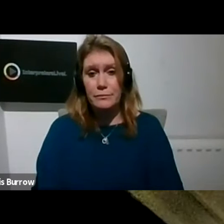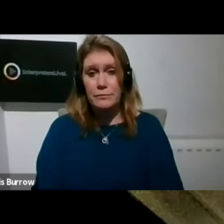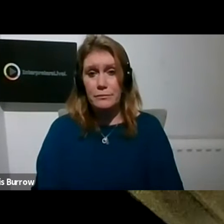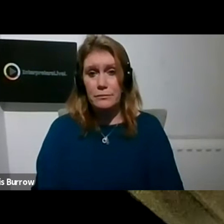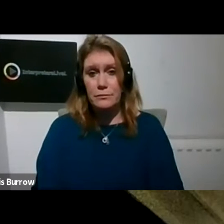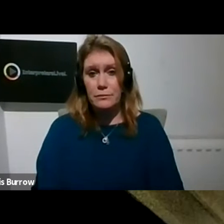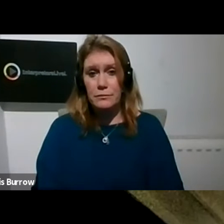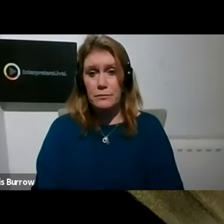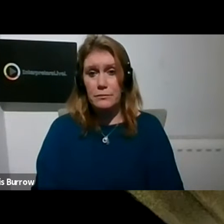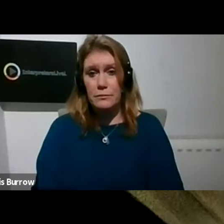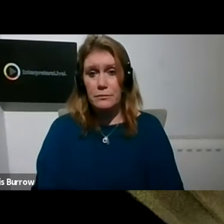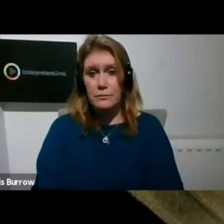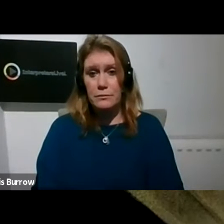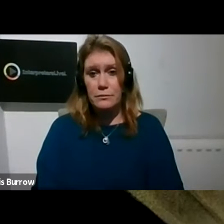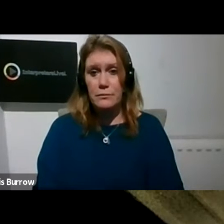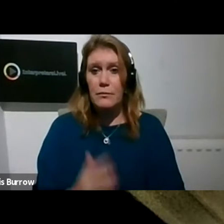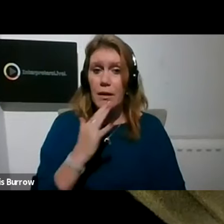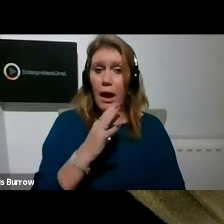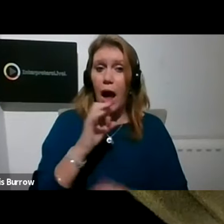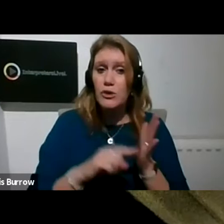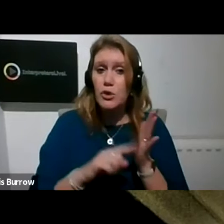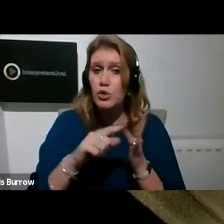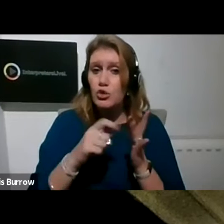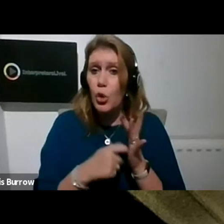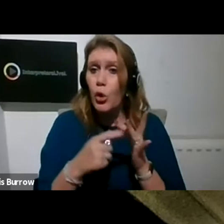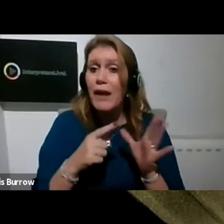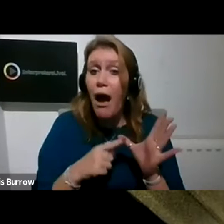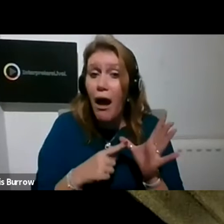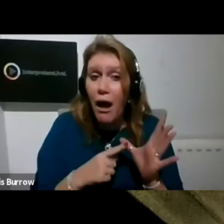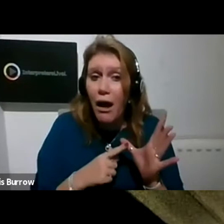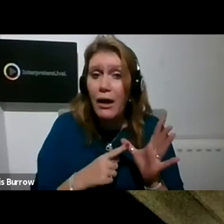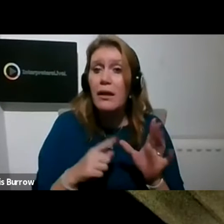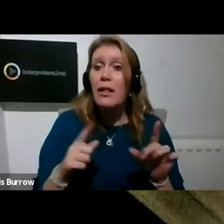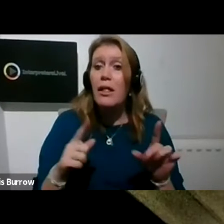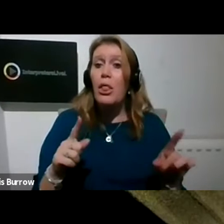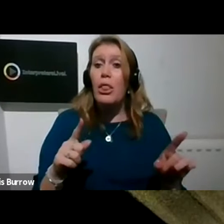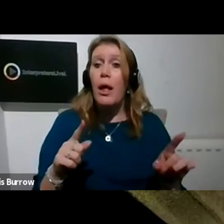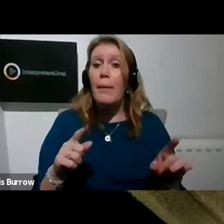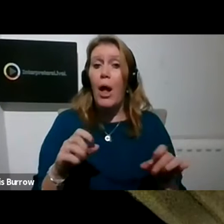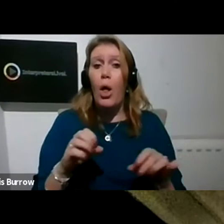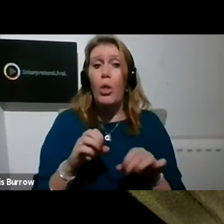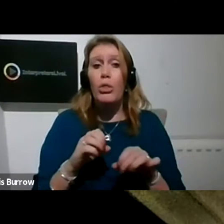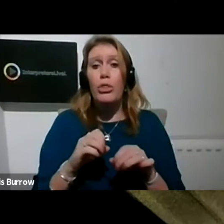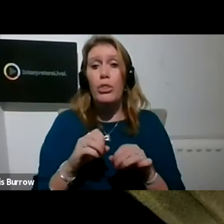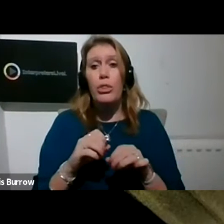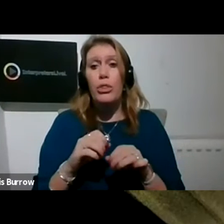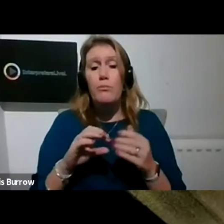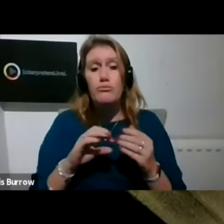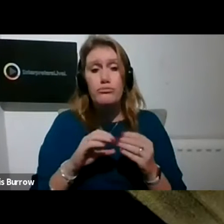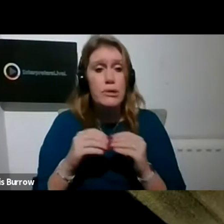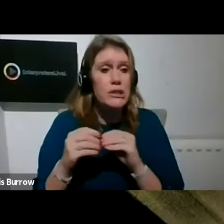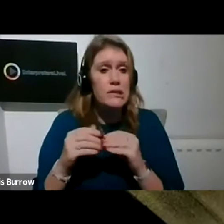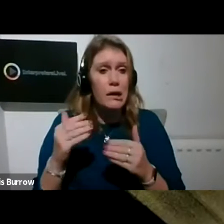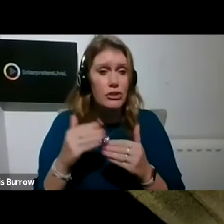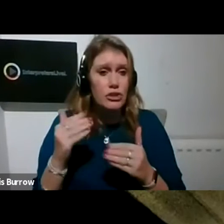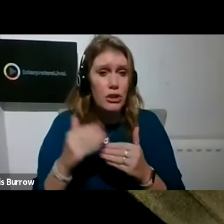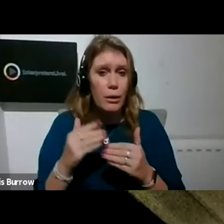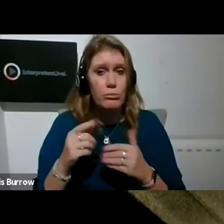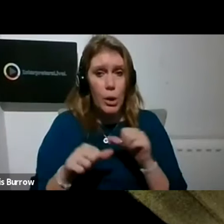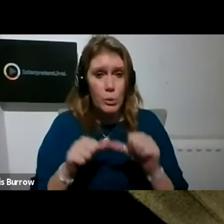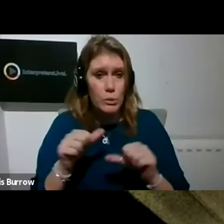And can I come back to you, Toria, and ask about the production process? Because it must have gone through all sorts of different stages.